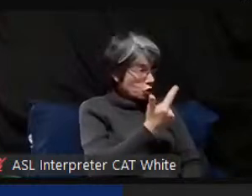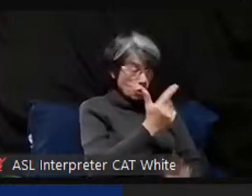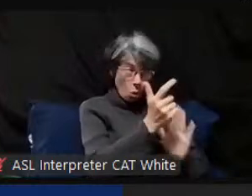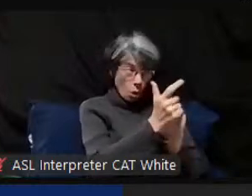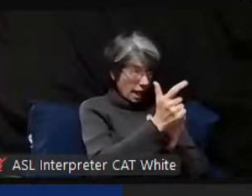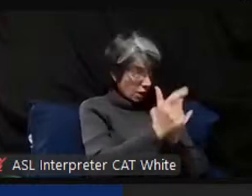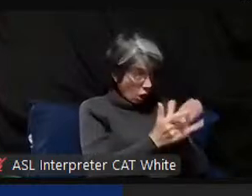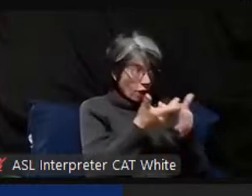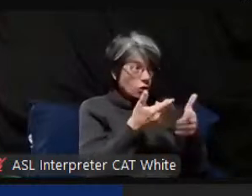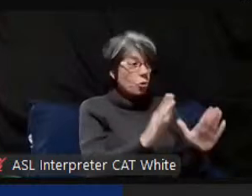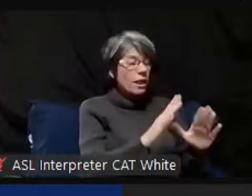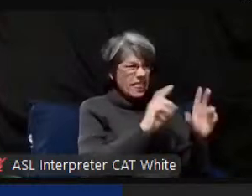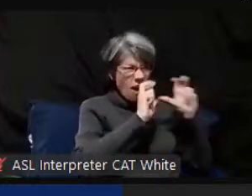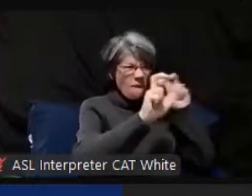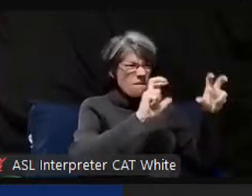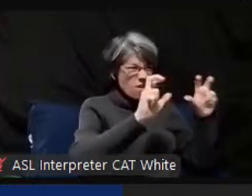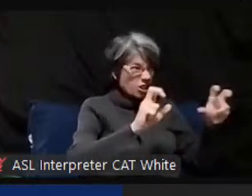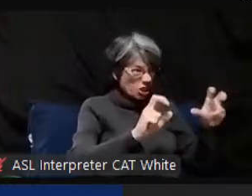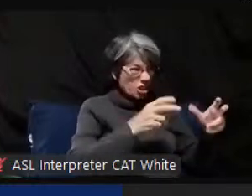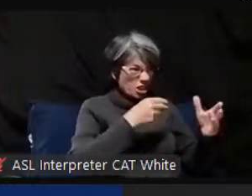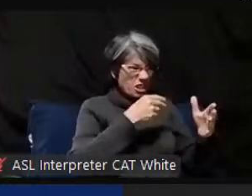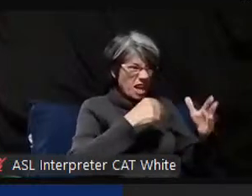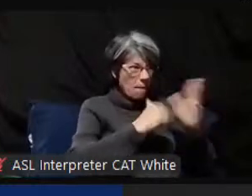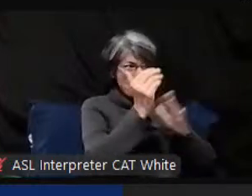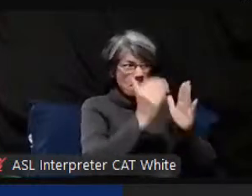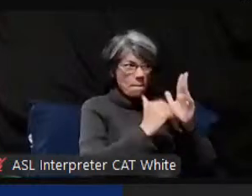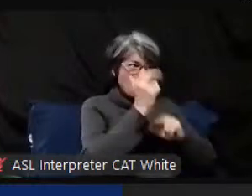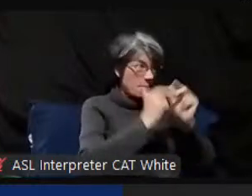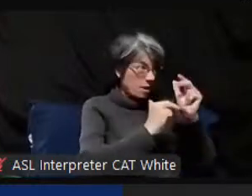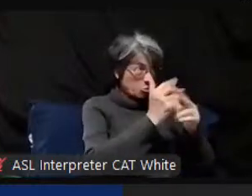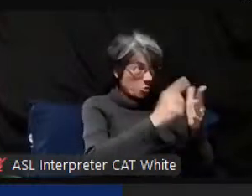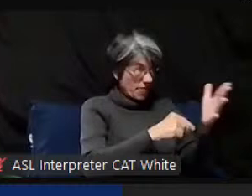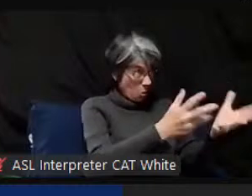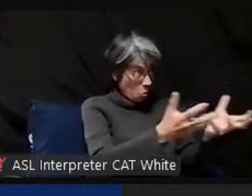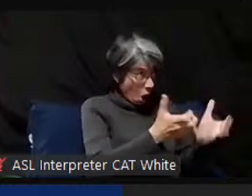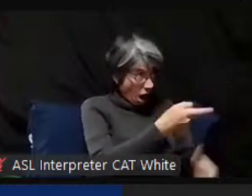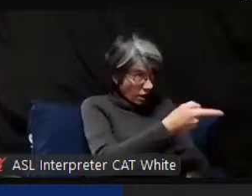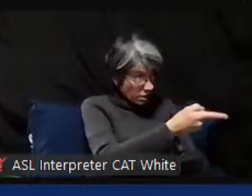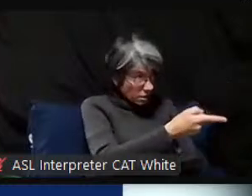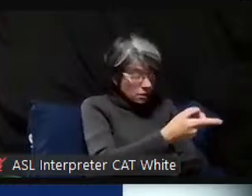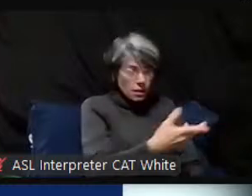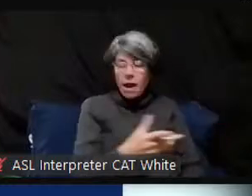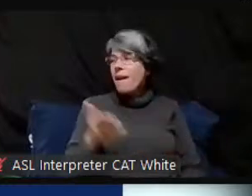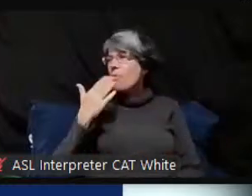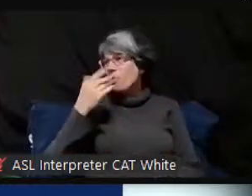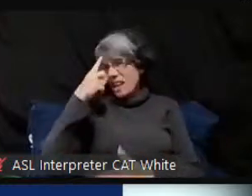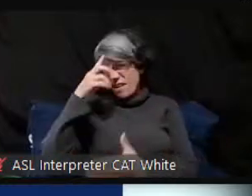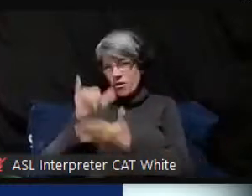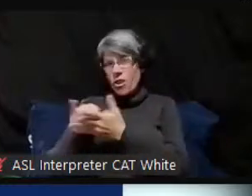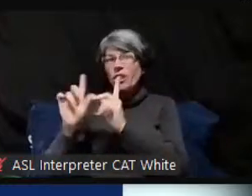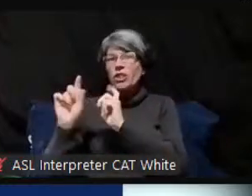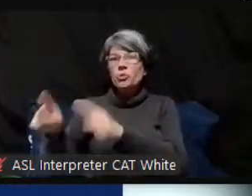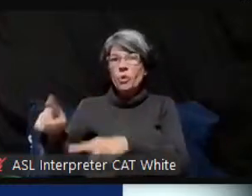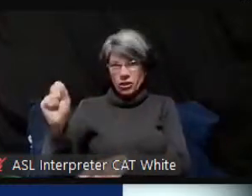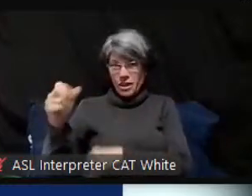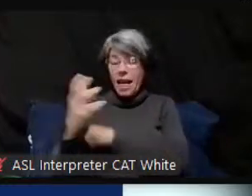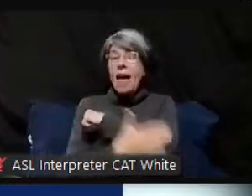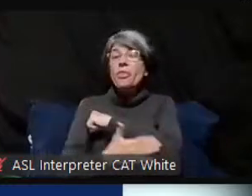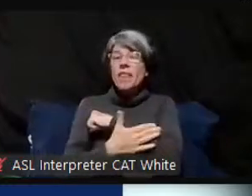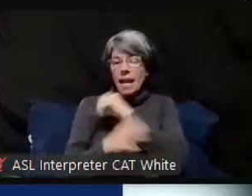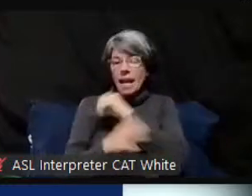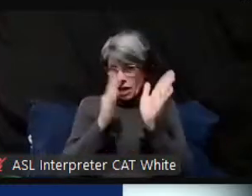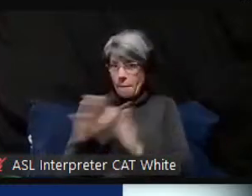to allow investors to come in and build what they want? Thank you for this question. The county, and planning